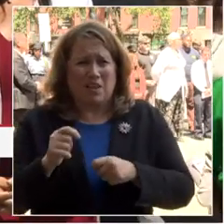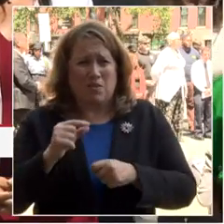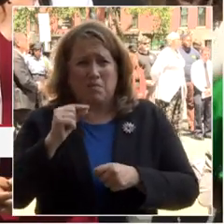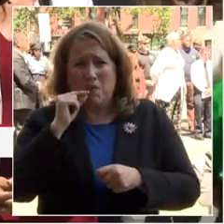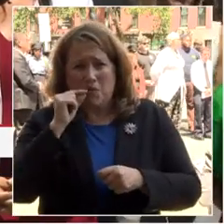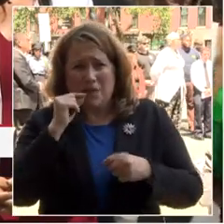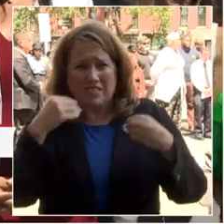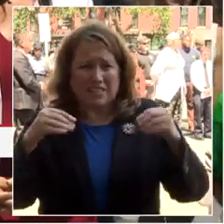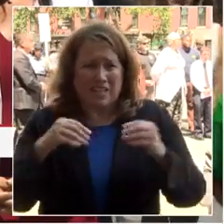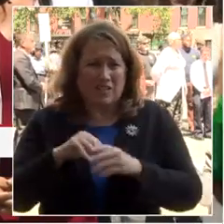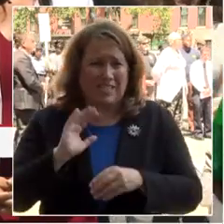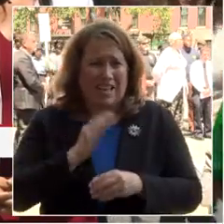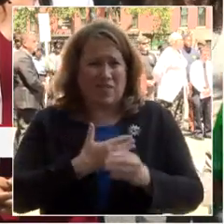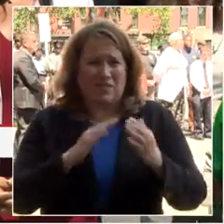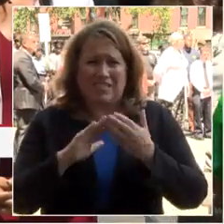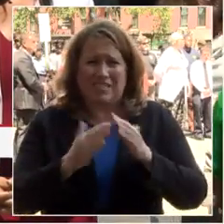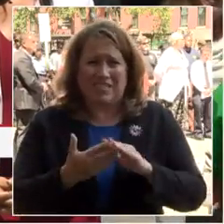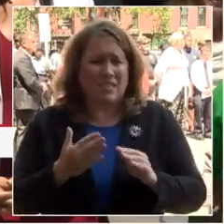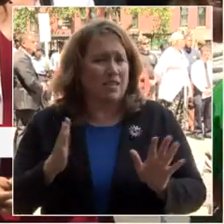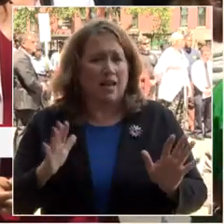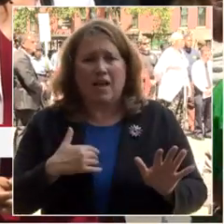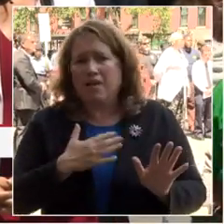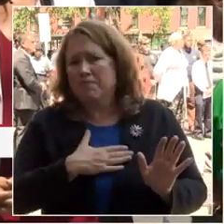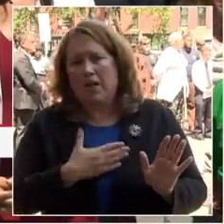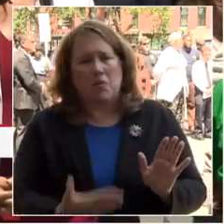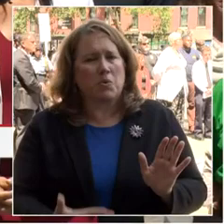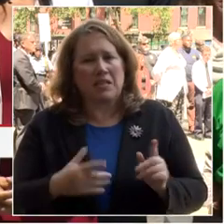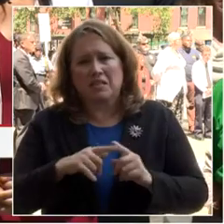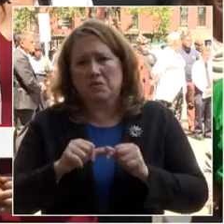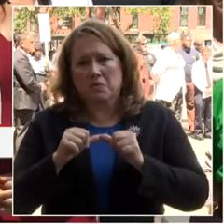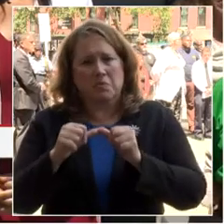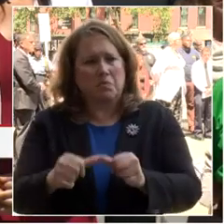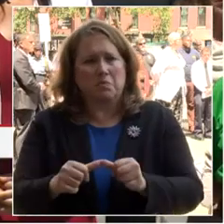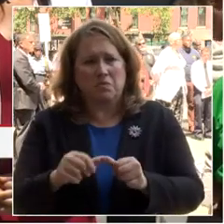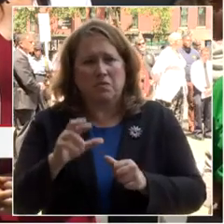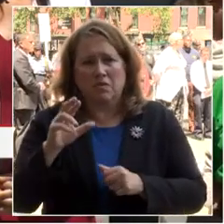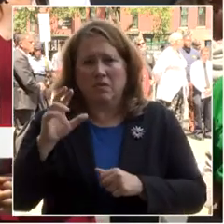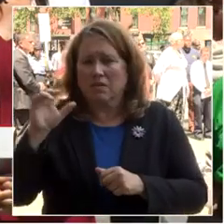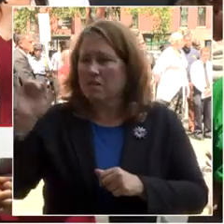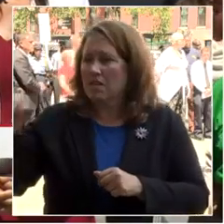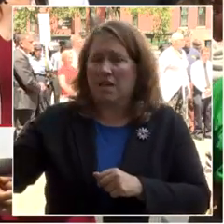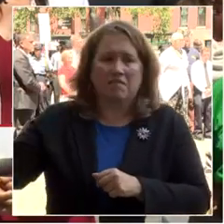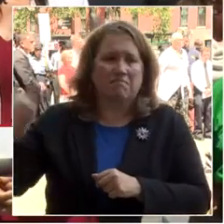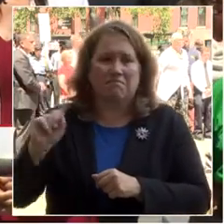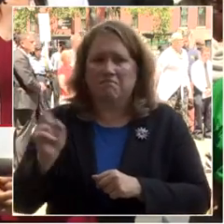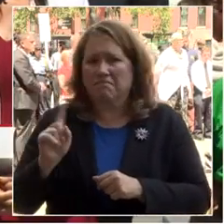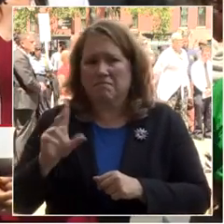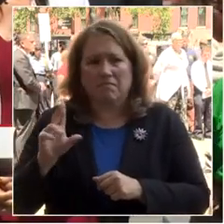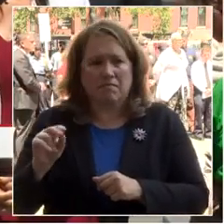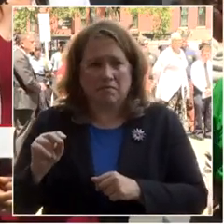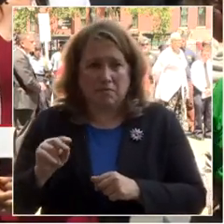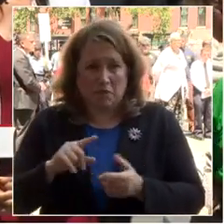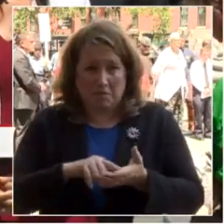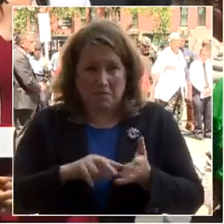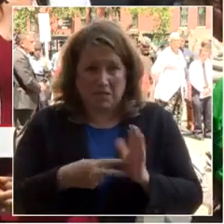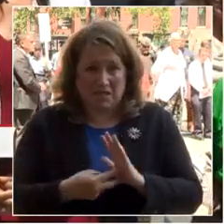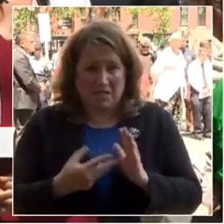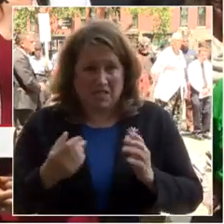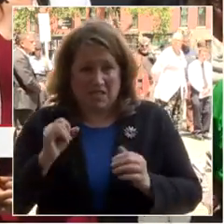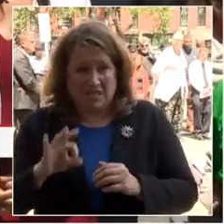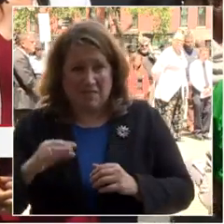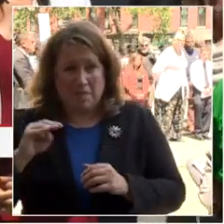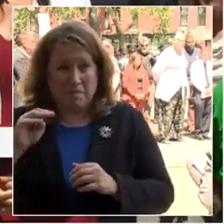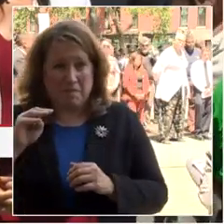in our city, I'm unwilling to say that we need a rider for this. Then are we in danger if Mendelson does